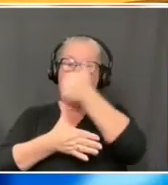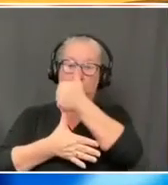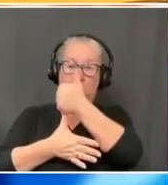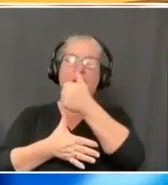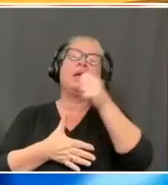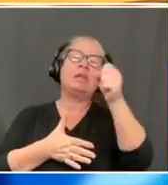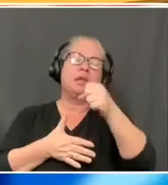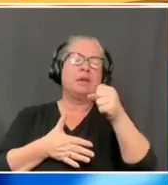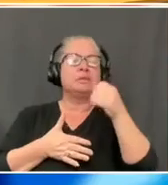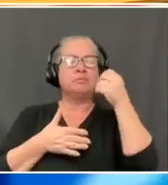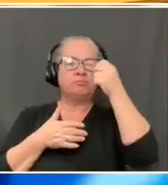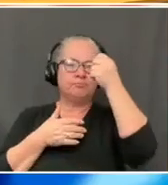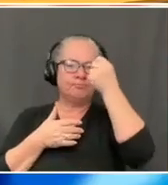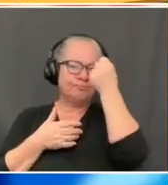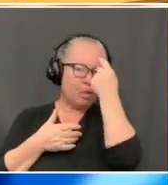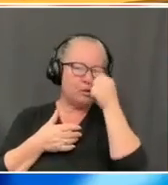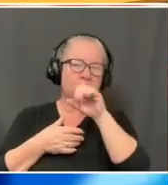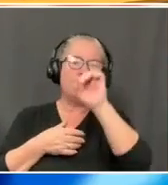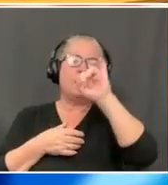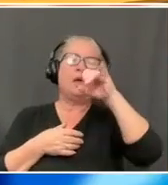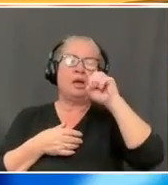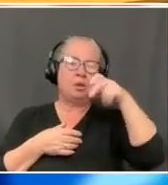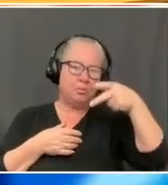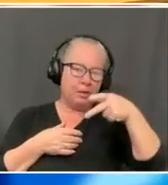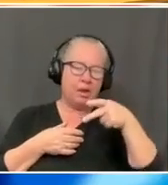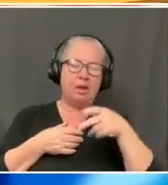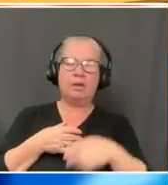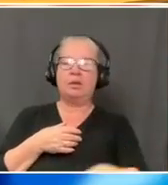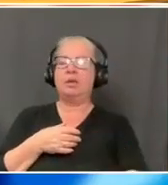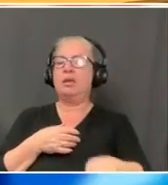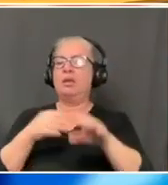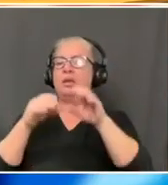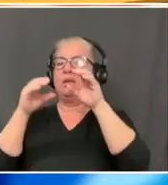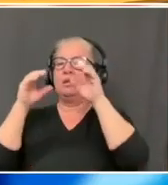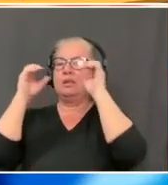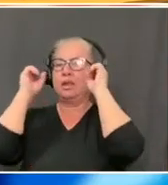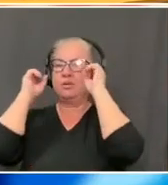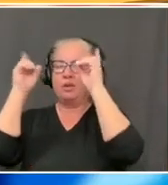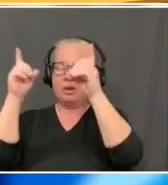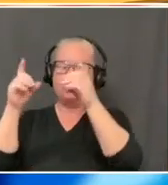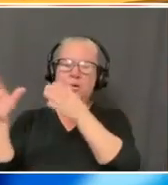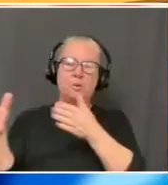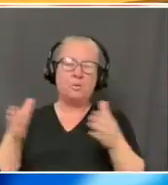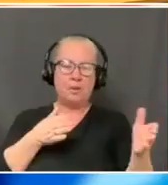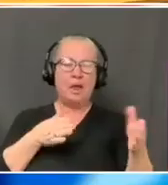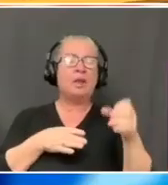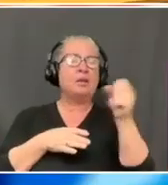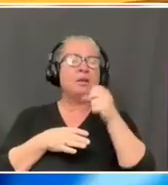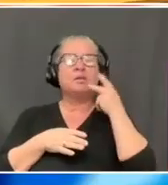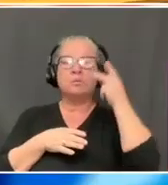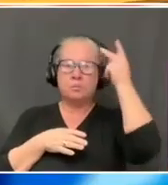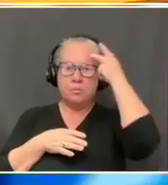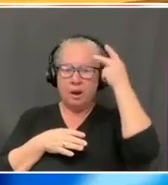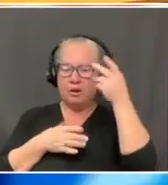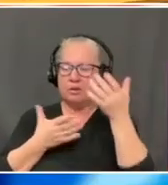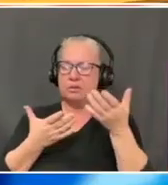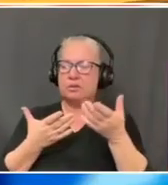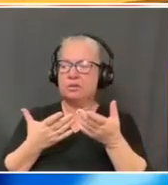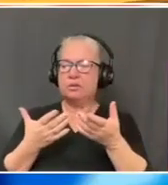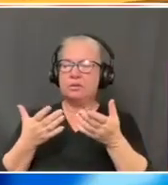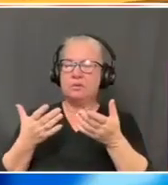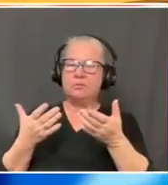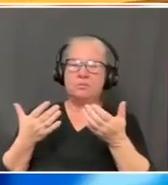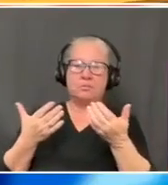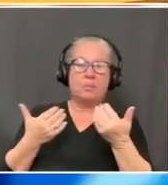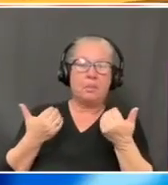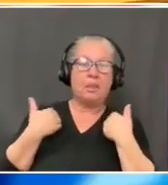IEP is an individual education plan. The parents have a full say-so, but I do think that we should look and analyze how